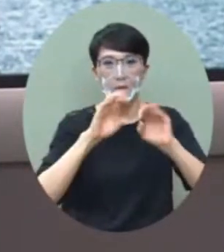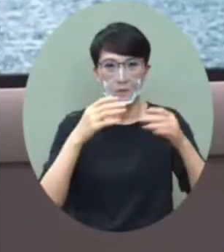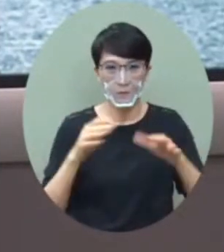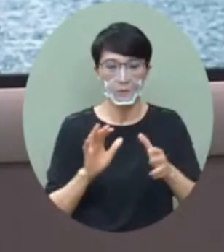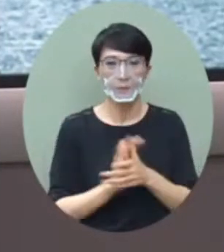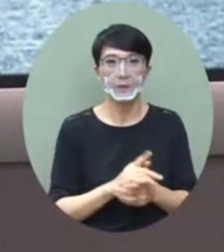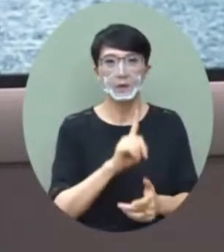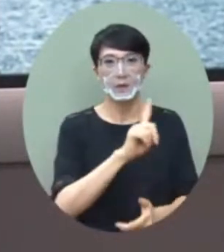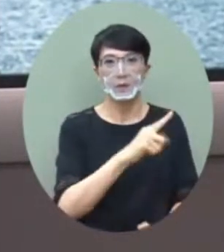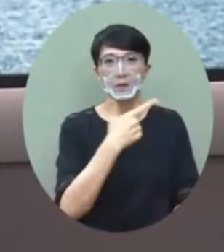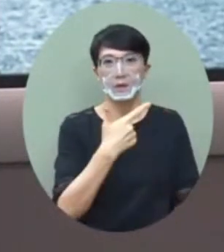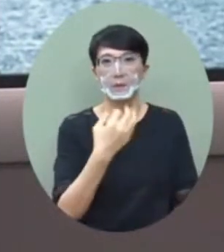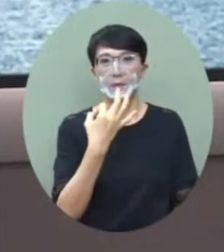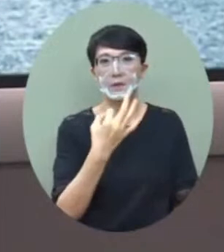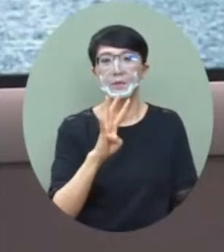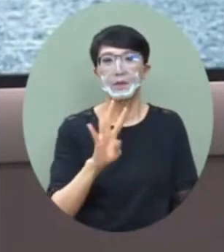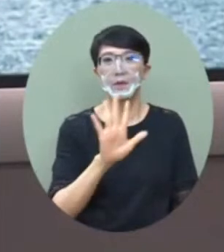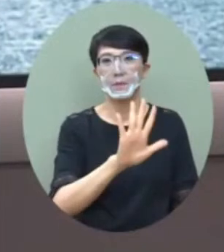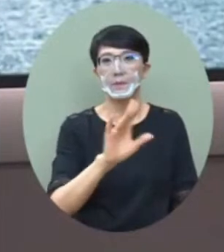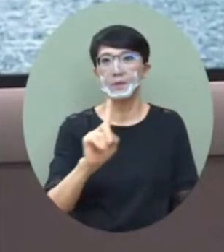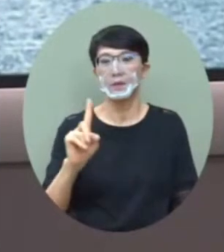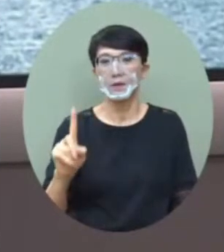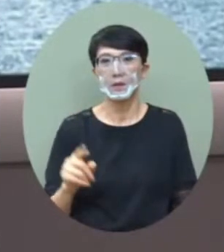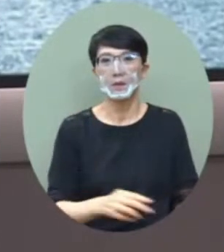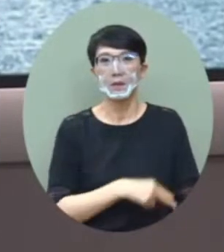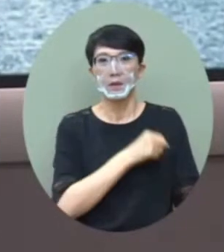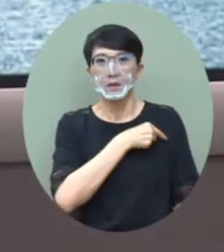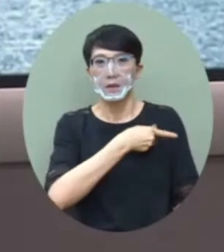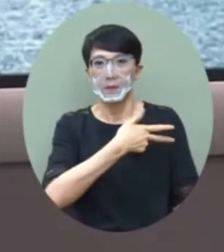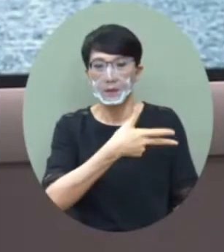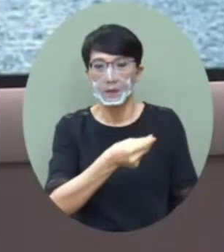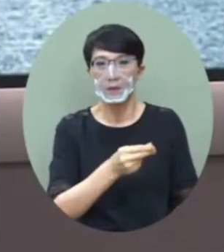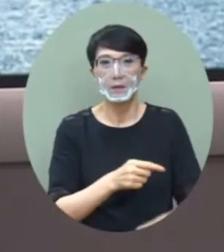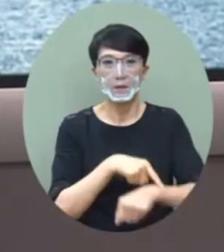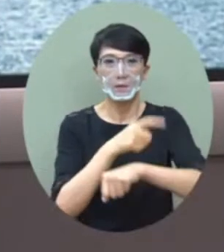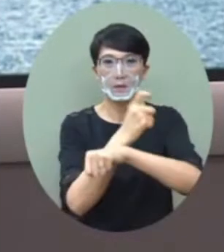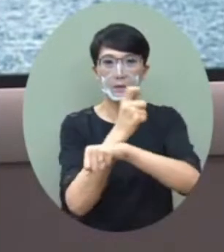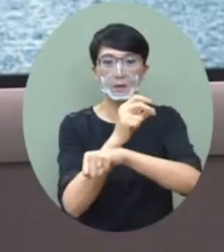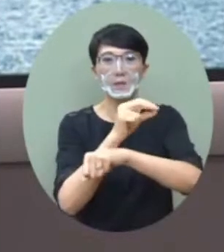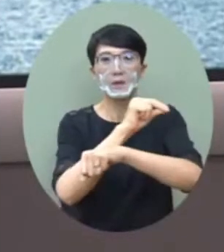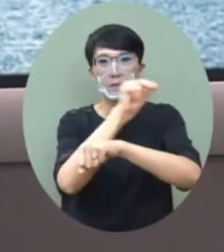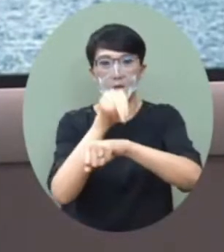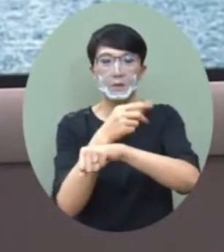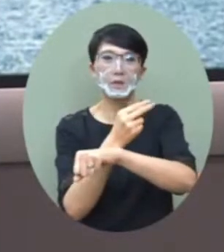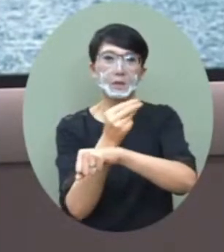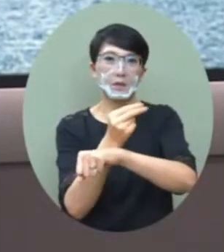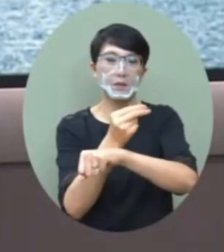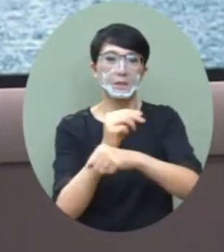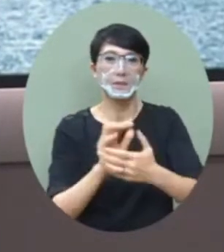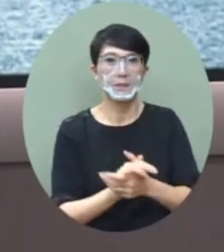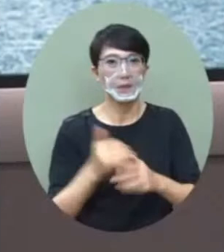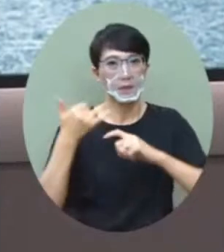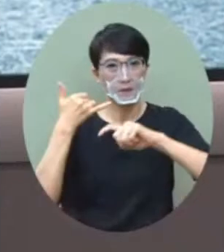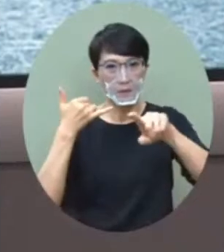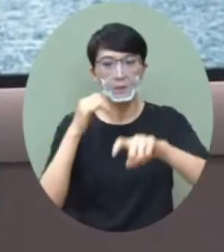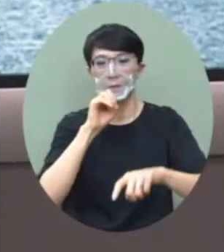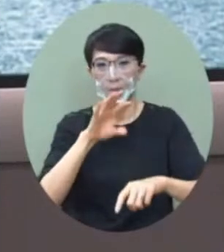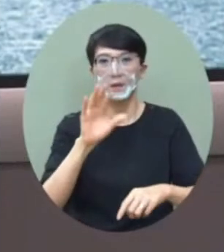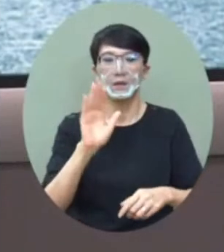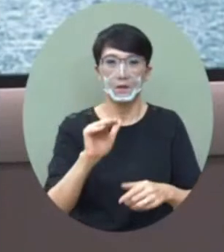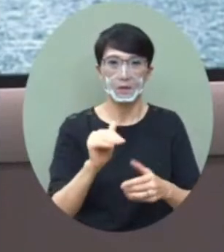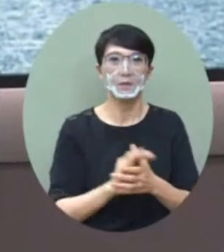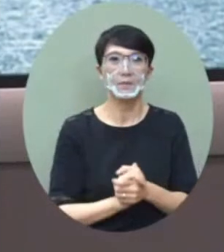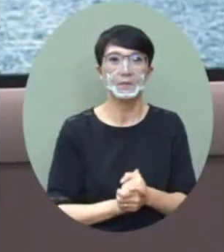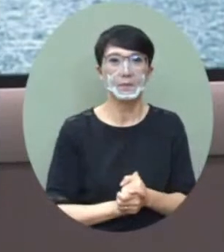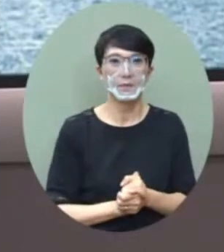medical practitioners that you know, or you can also call this hotline we just announced,